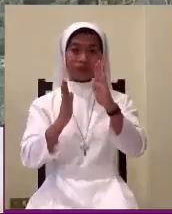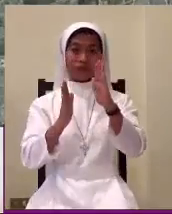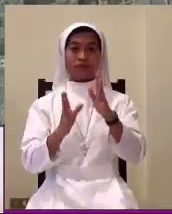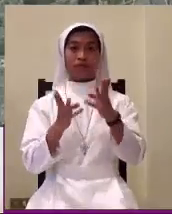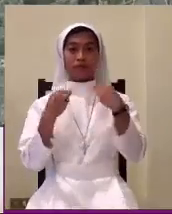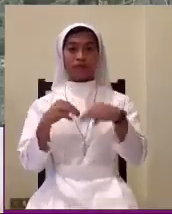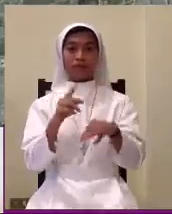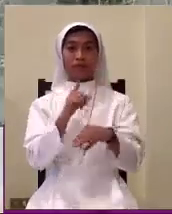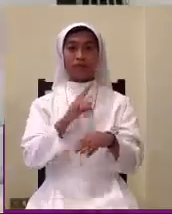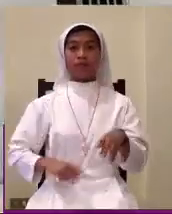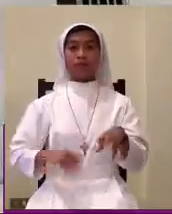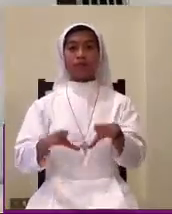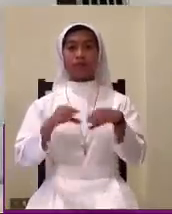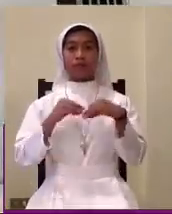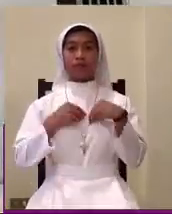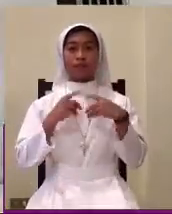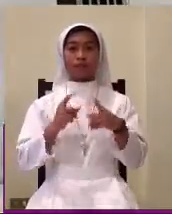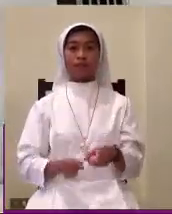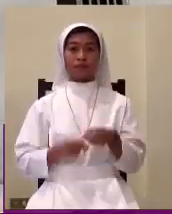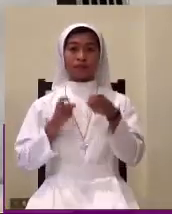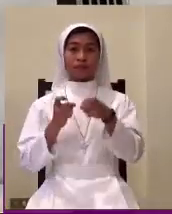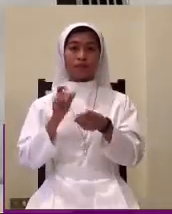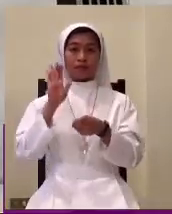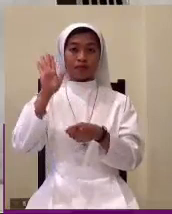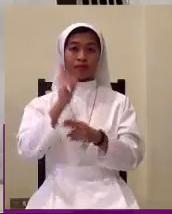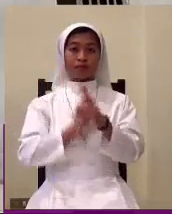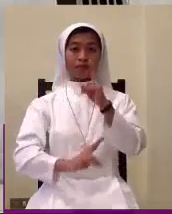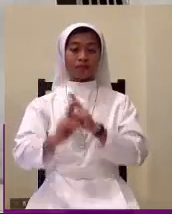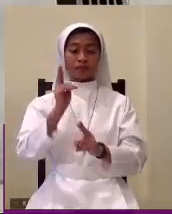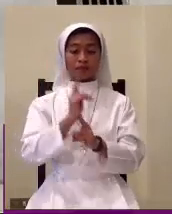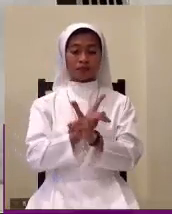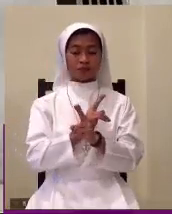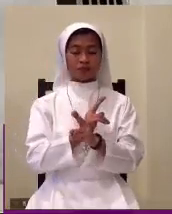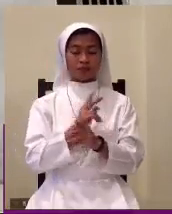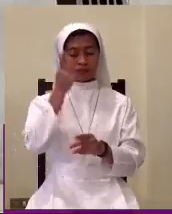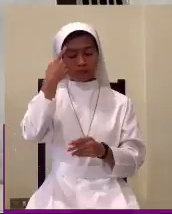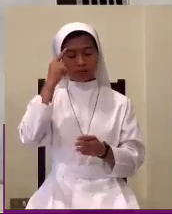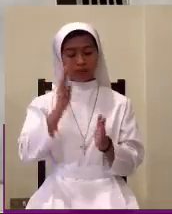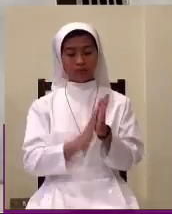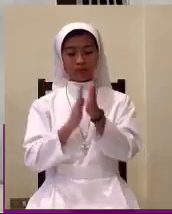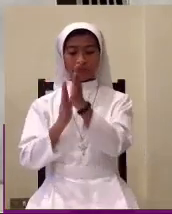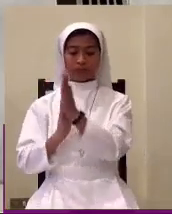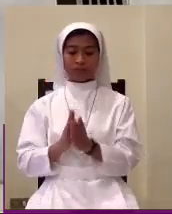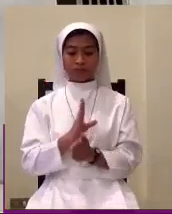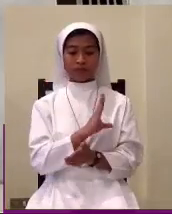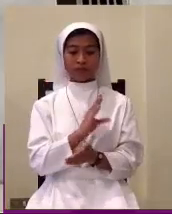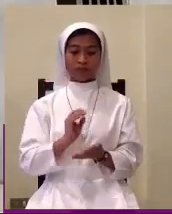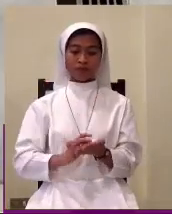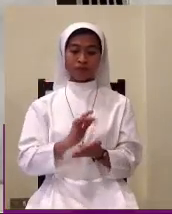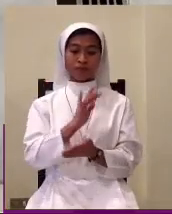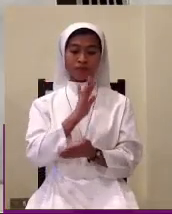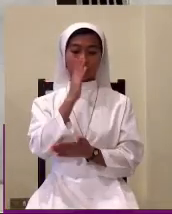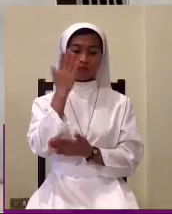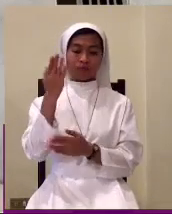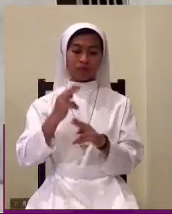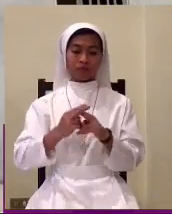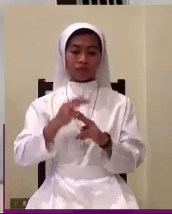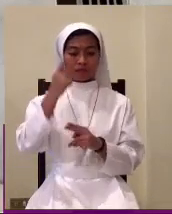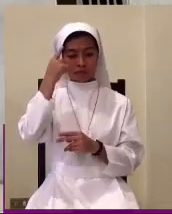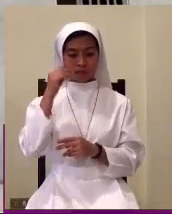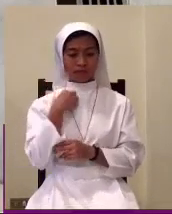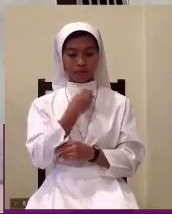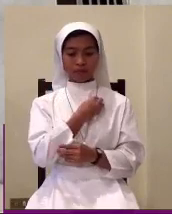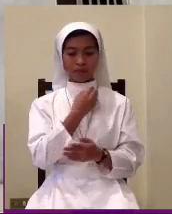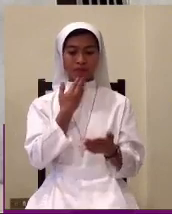Father. May the Lord accept the sacrifice at your hands for the praise and glory of His name, for our good and the good of all His